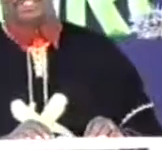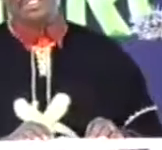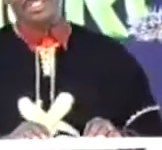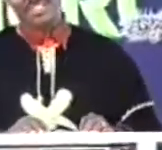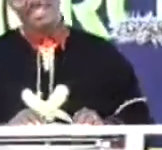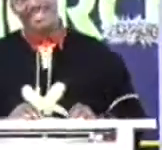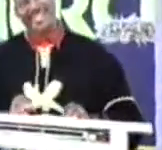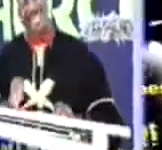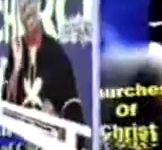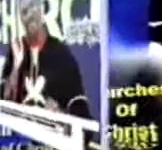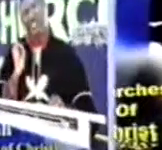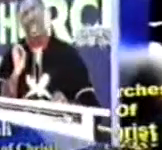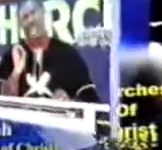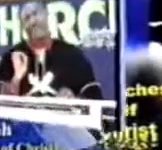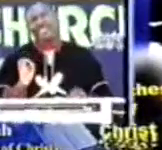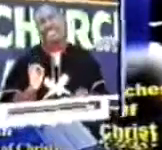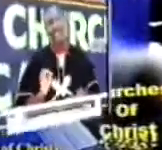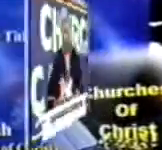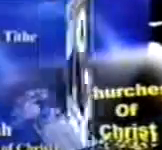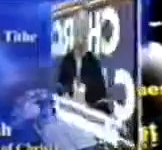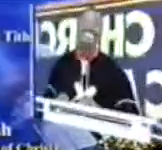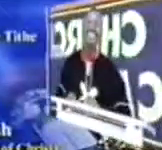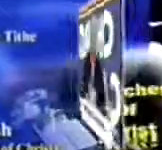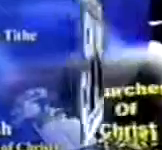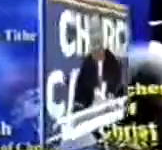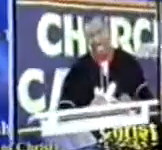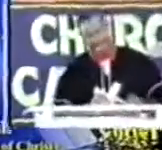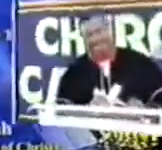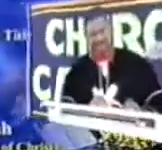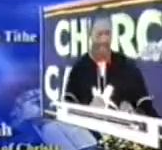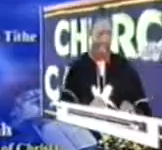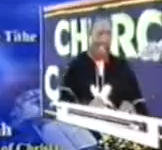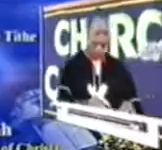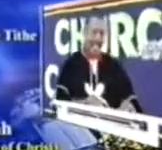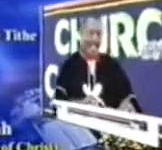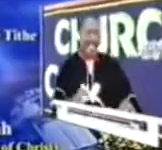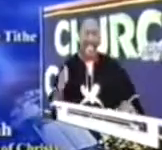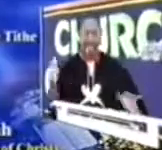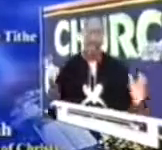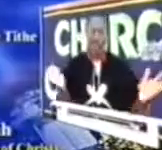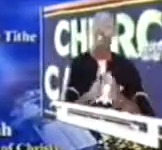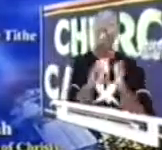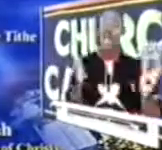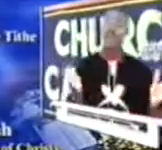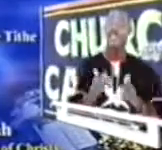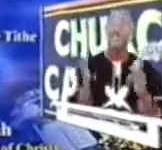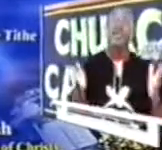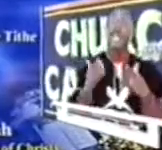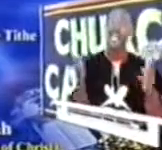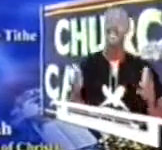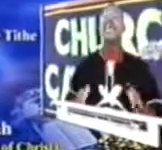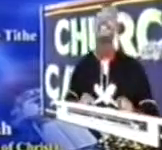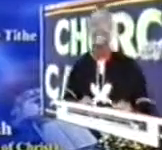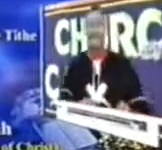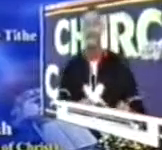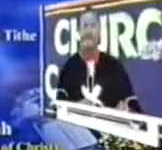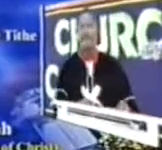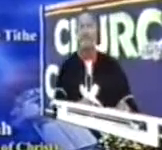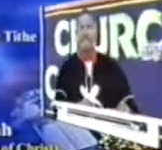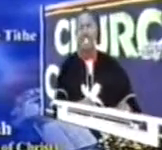church. Na special emphasis no is on tithe today. Na what is your nyina mu no same ayaka ene